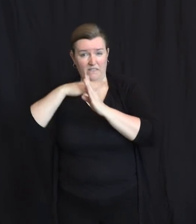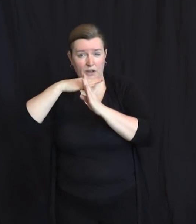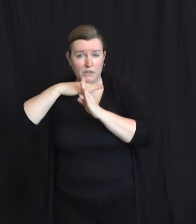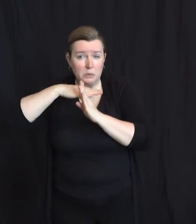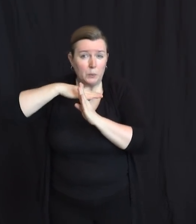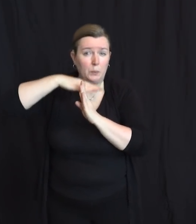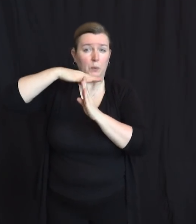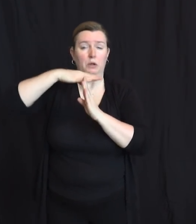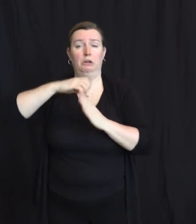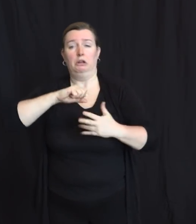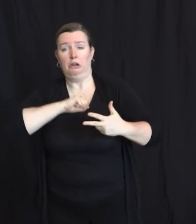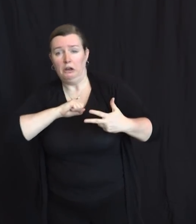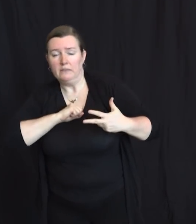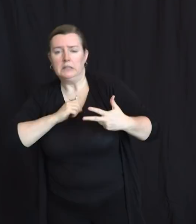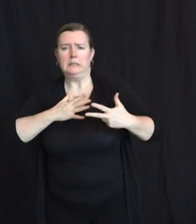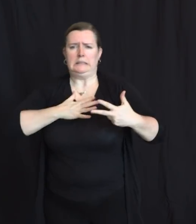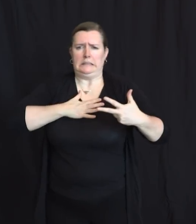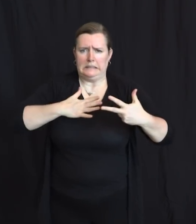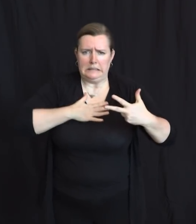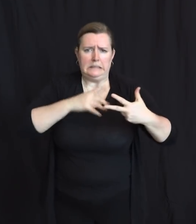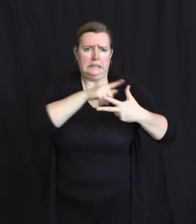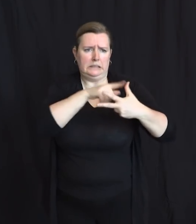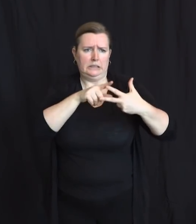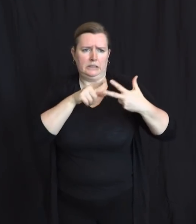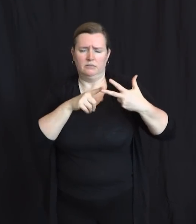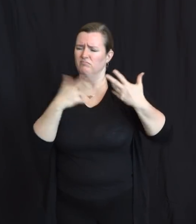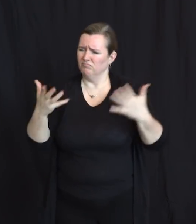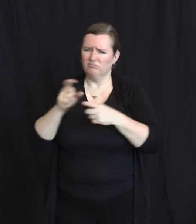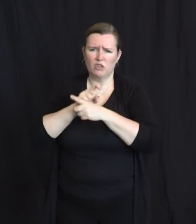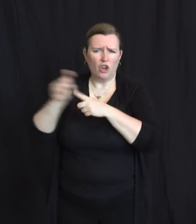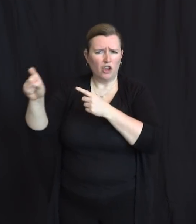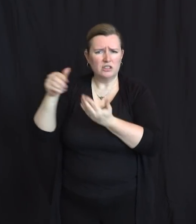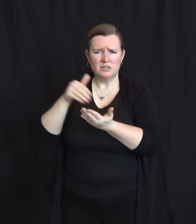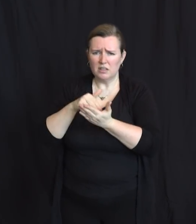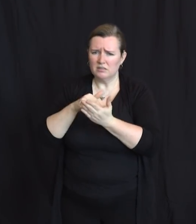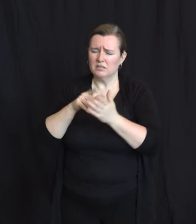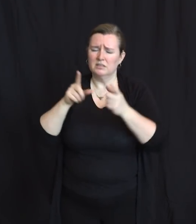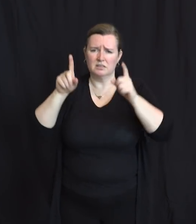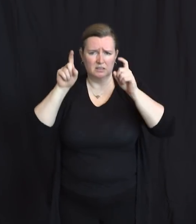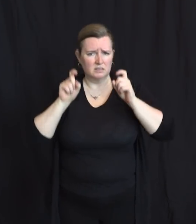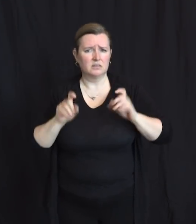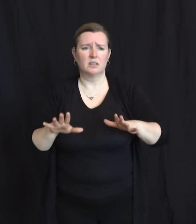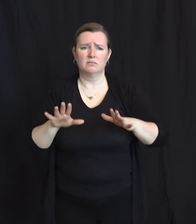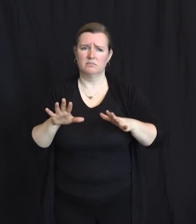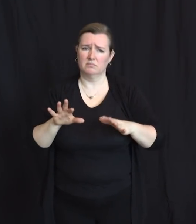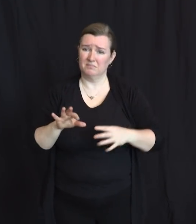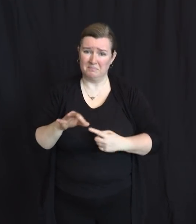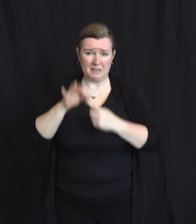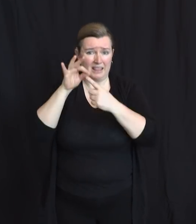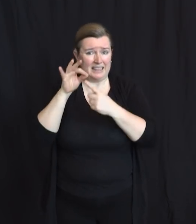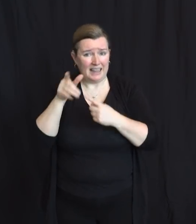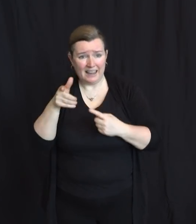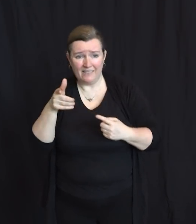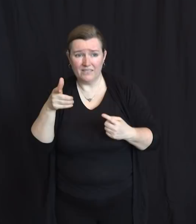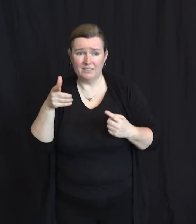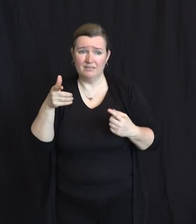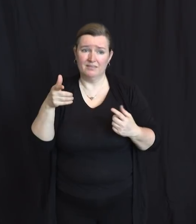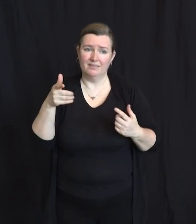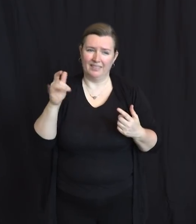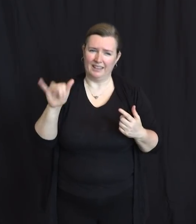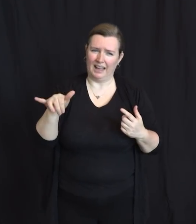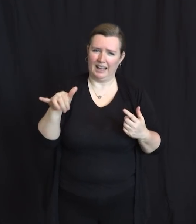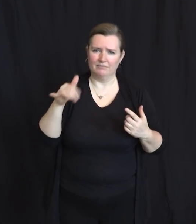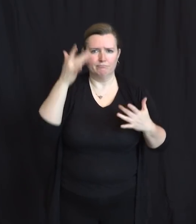in the chest, call your doctor and get tested, especially if you have underlying